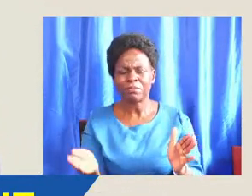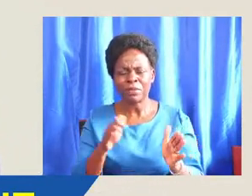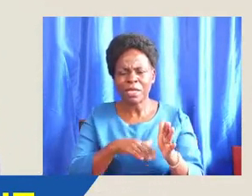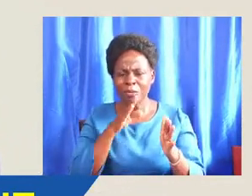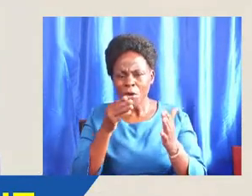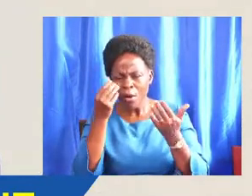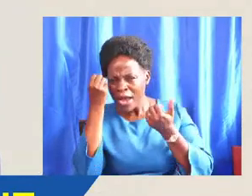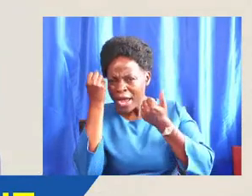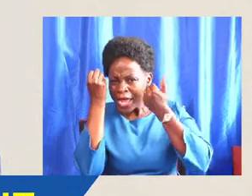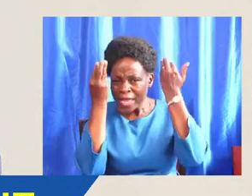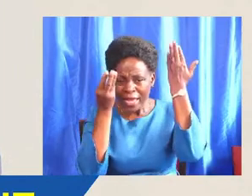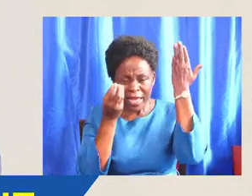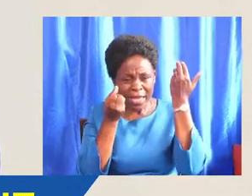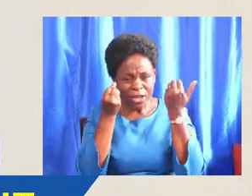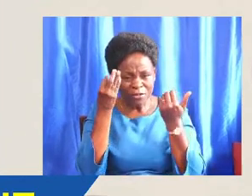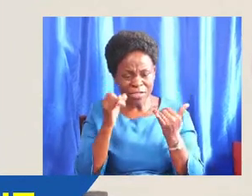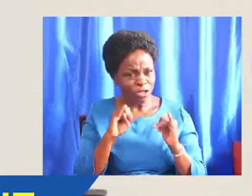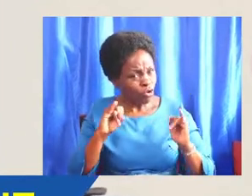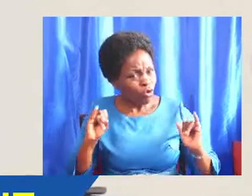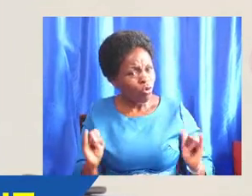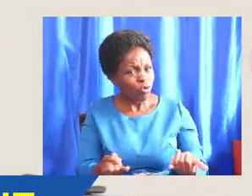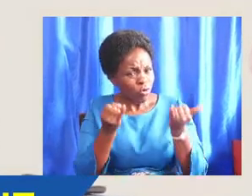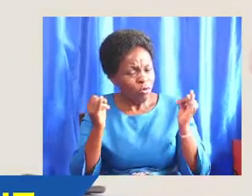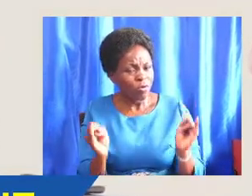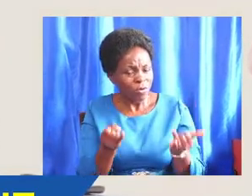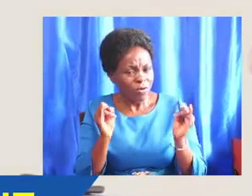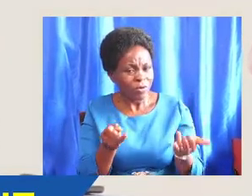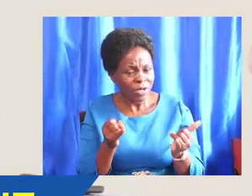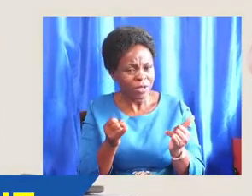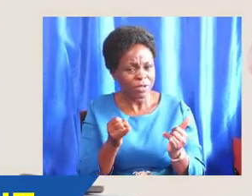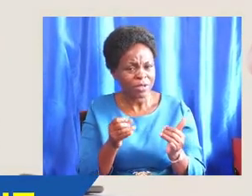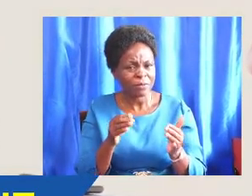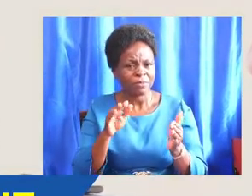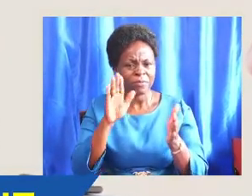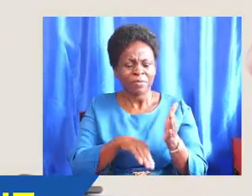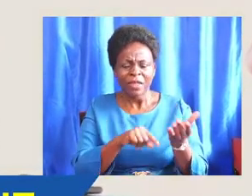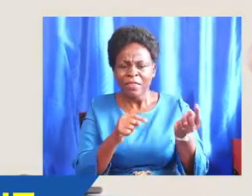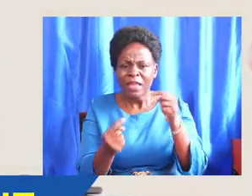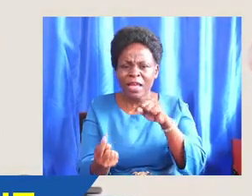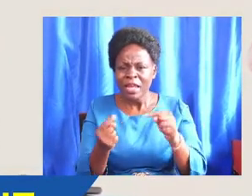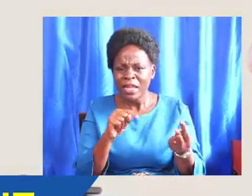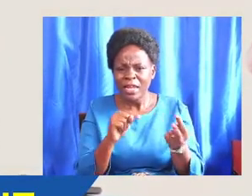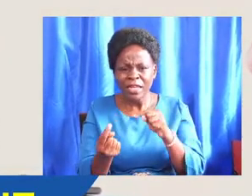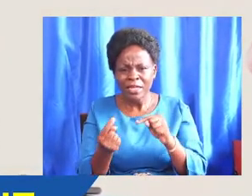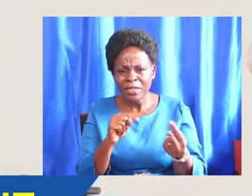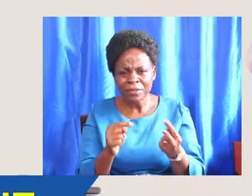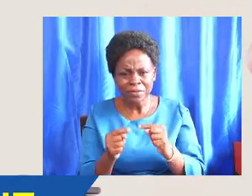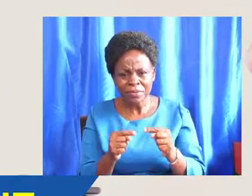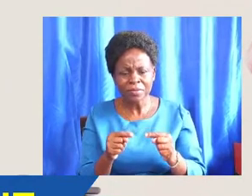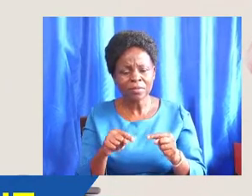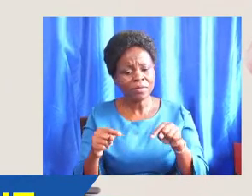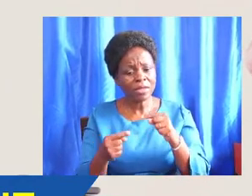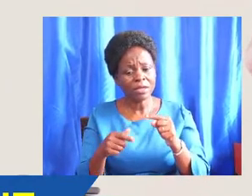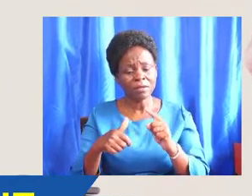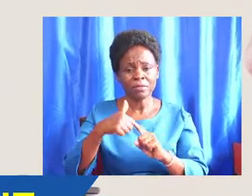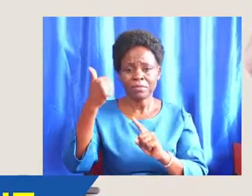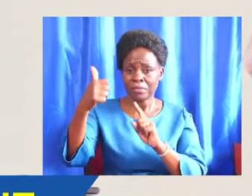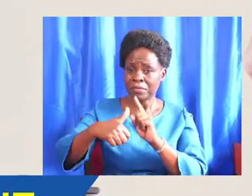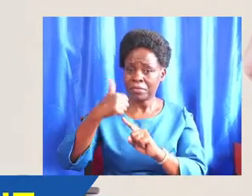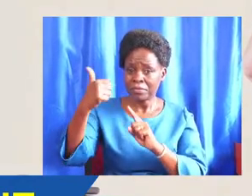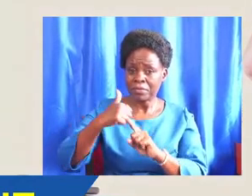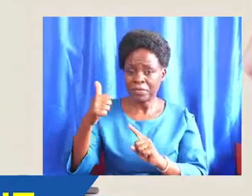innovative. They are trying to lower the rent. They are negotiating with their tenants. They are